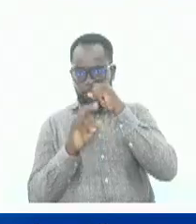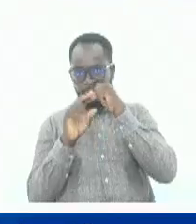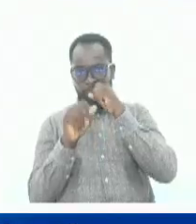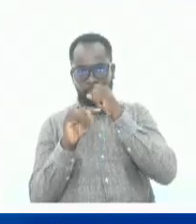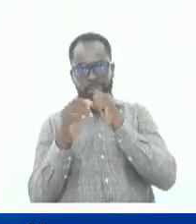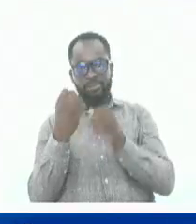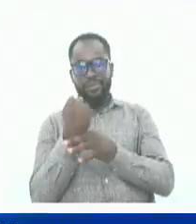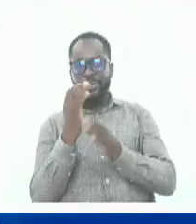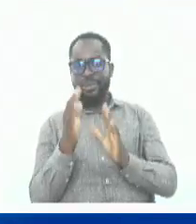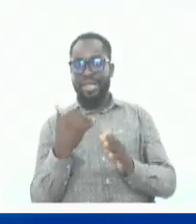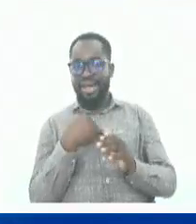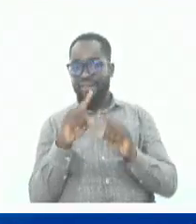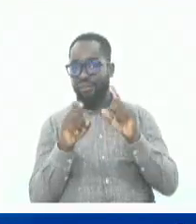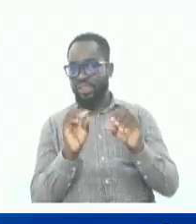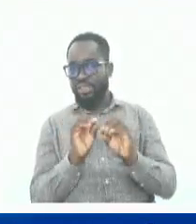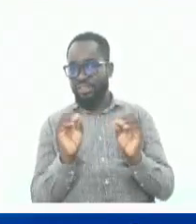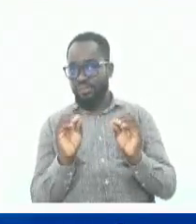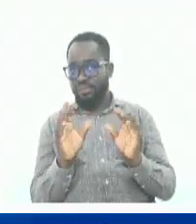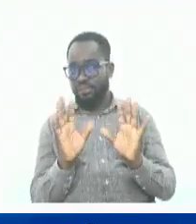holders?